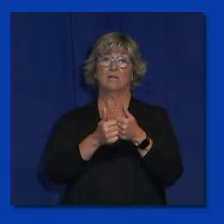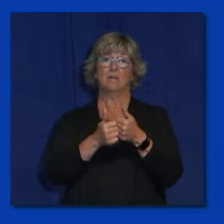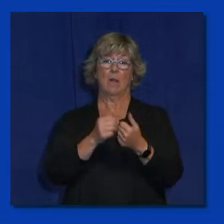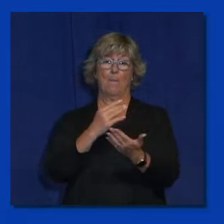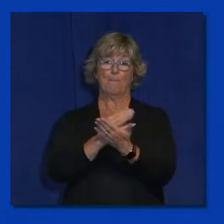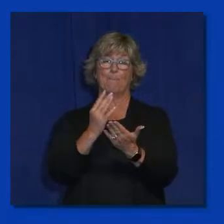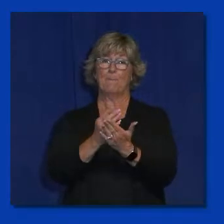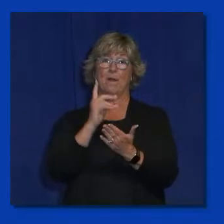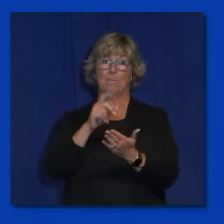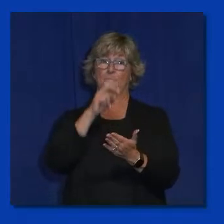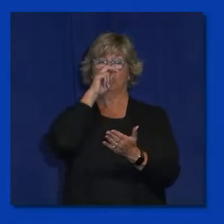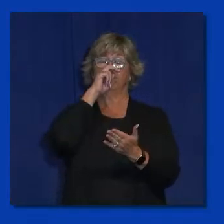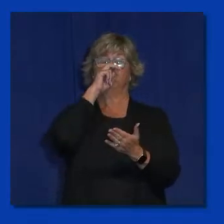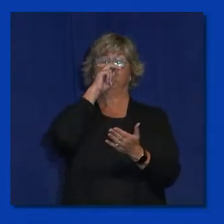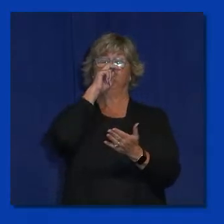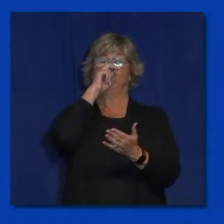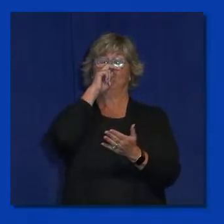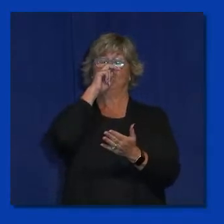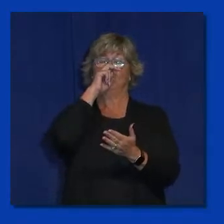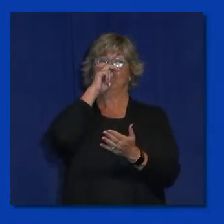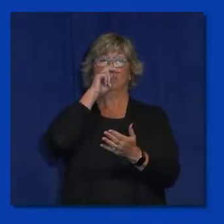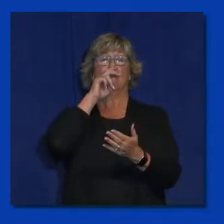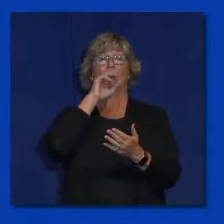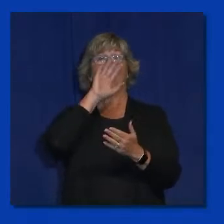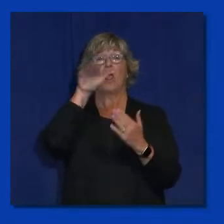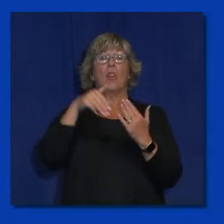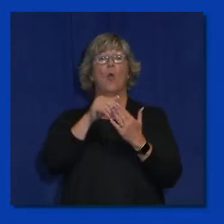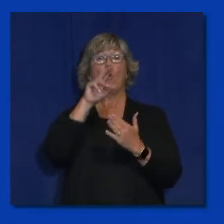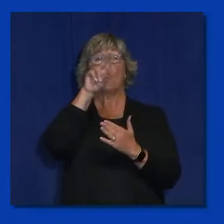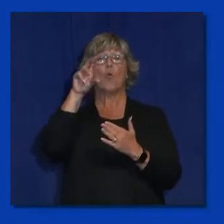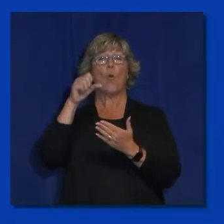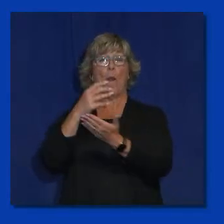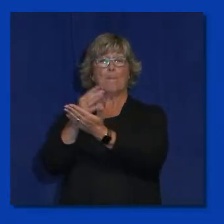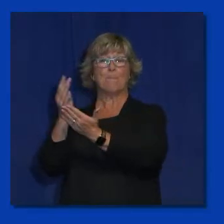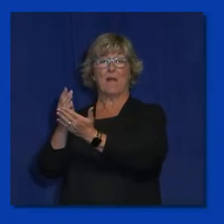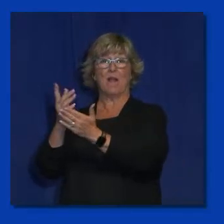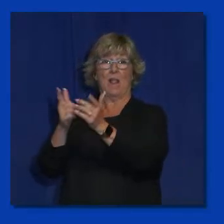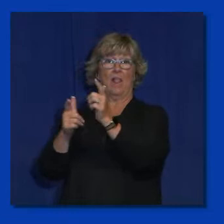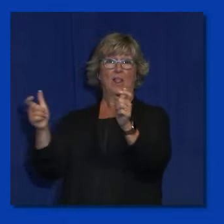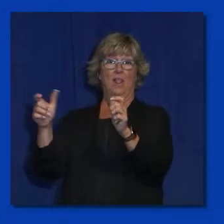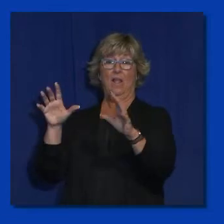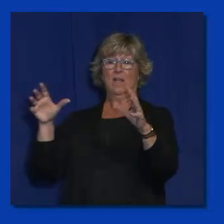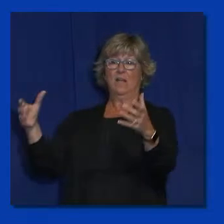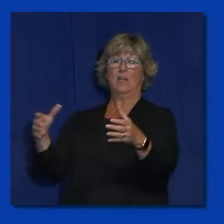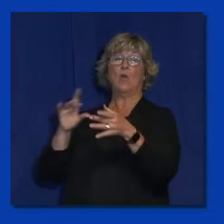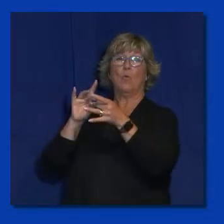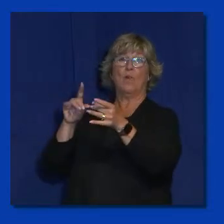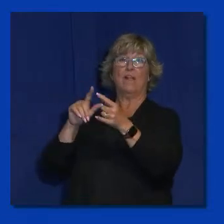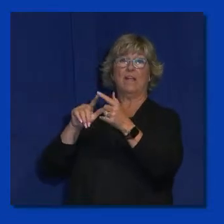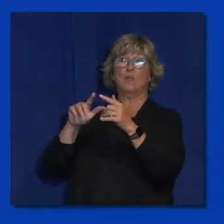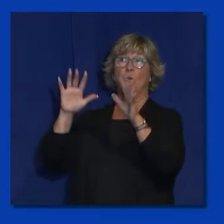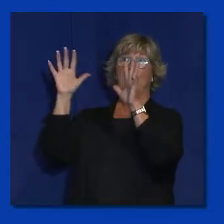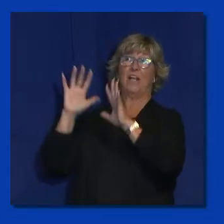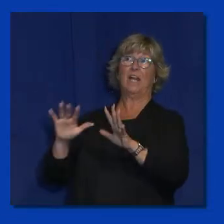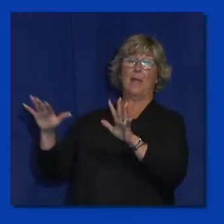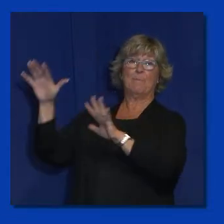budget. I should note the entire US budget, which is the largest climate budget that we know of in the